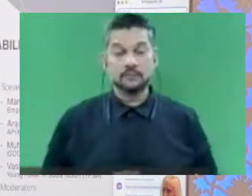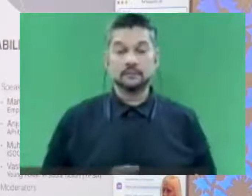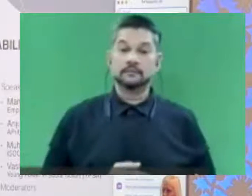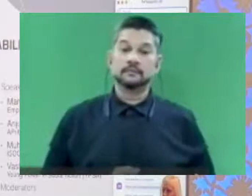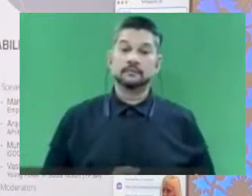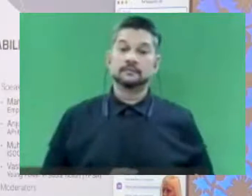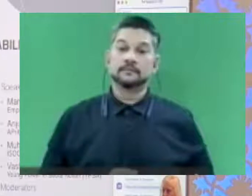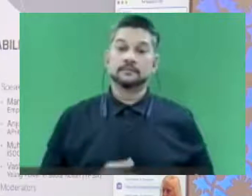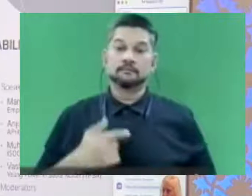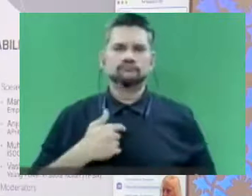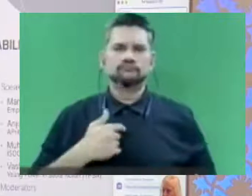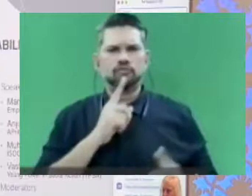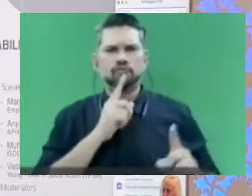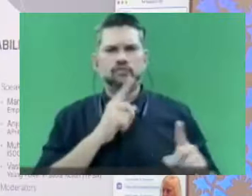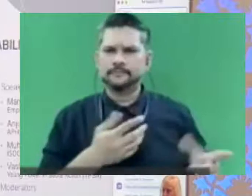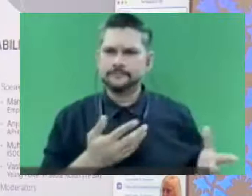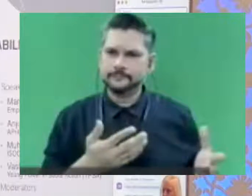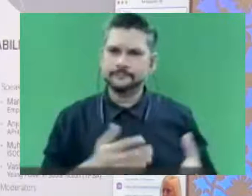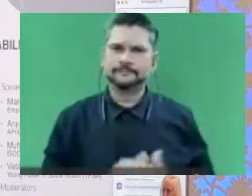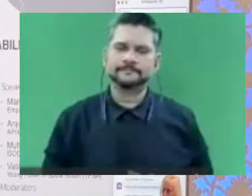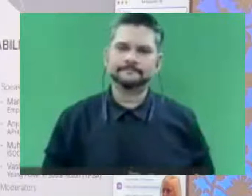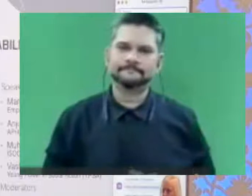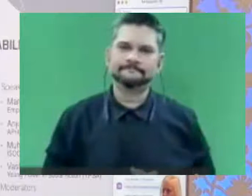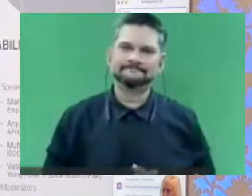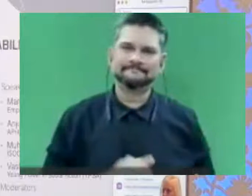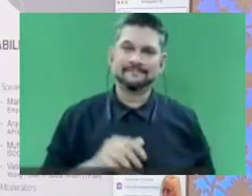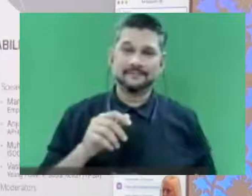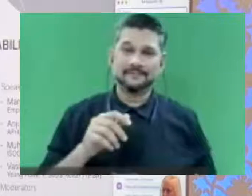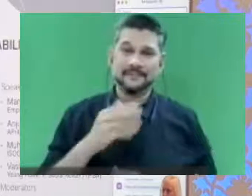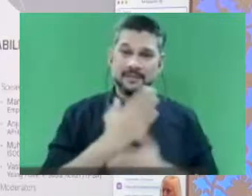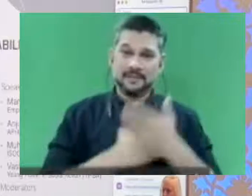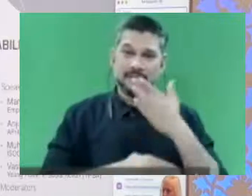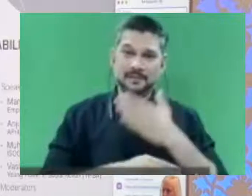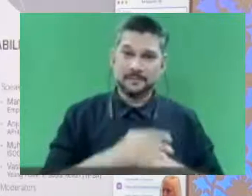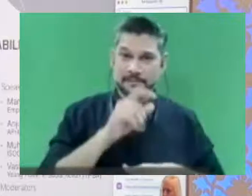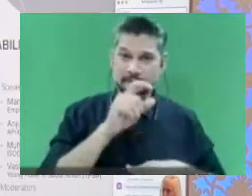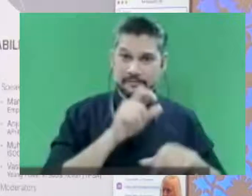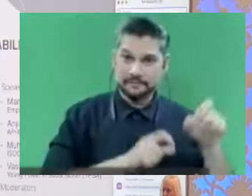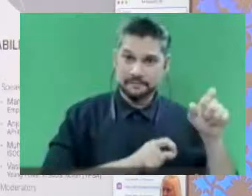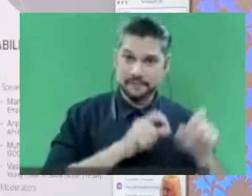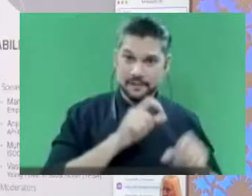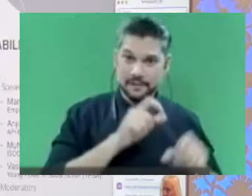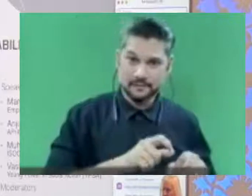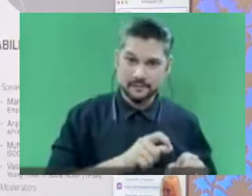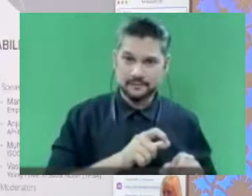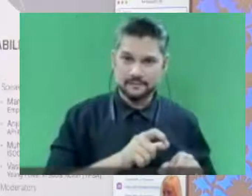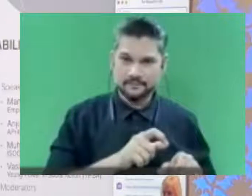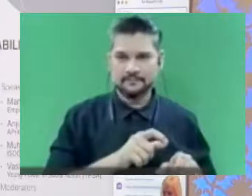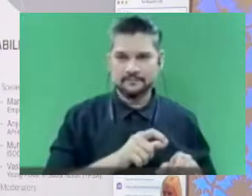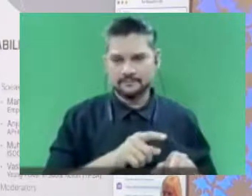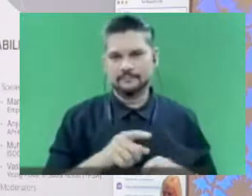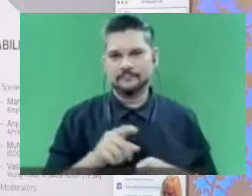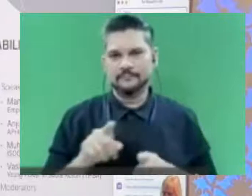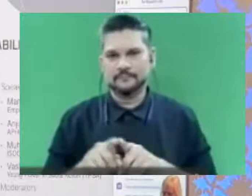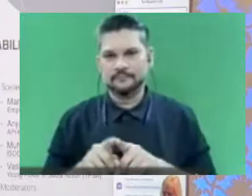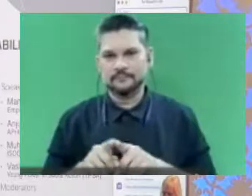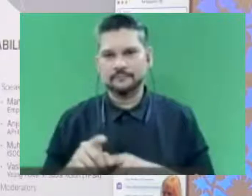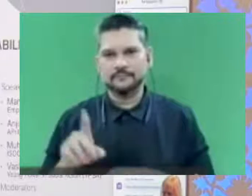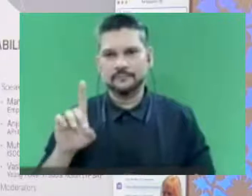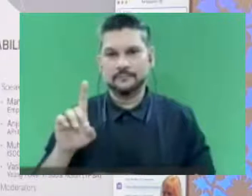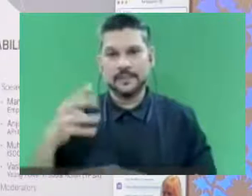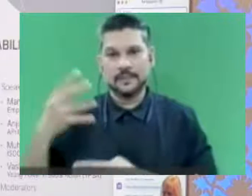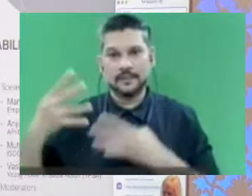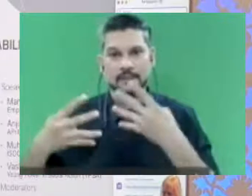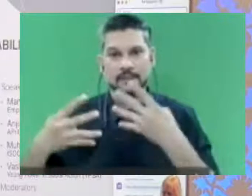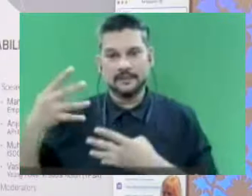about when the people with the disabilities as the target of the datafication. So